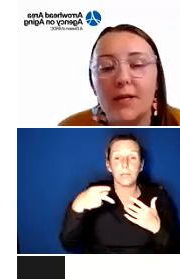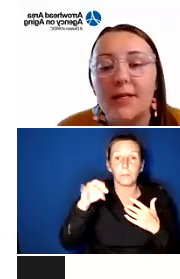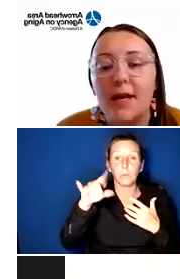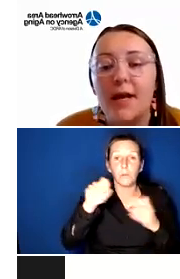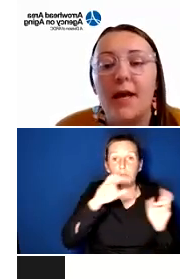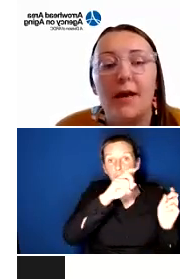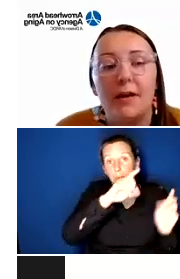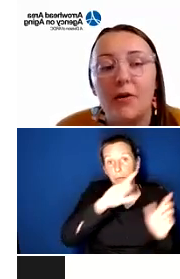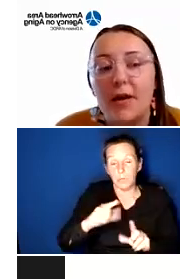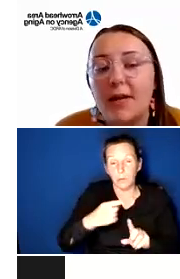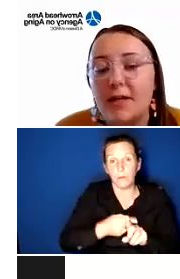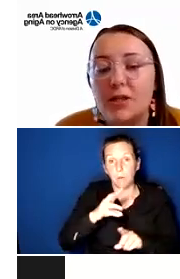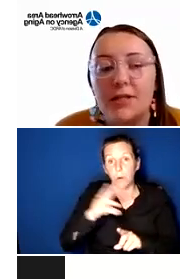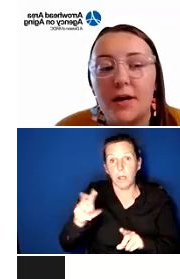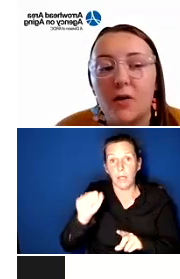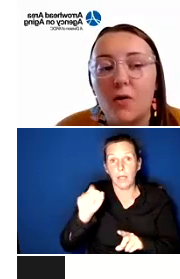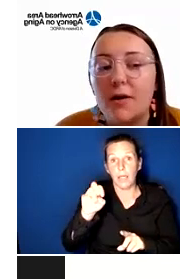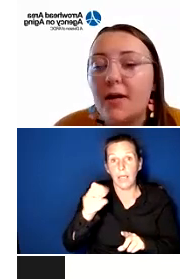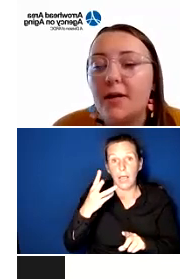our website at